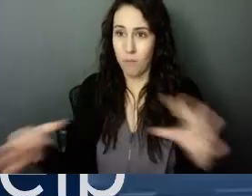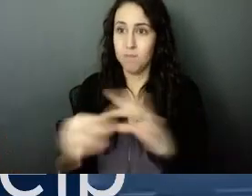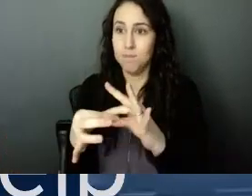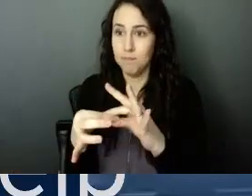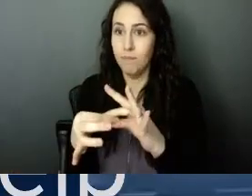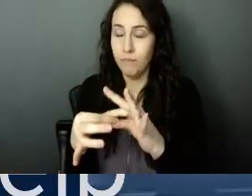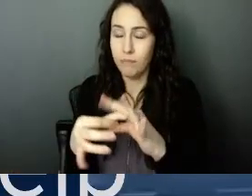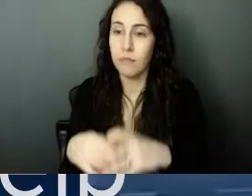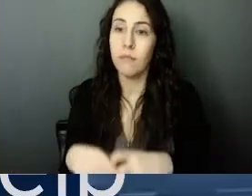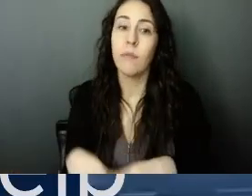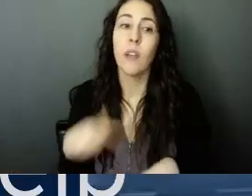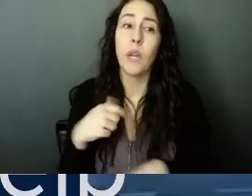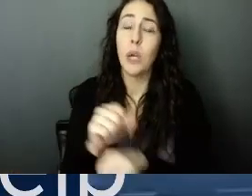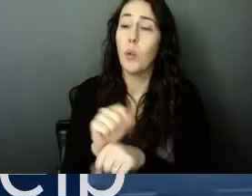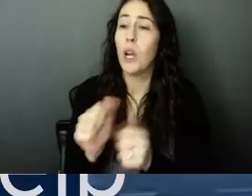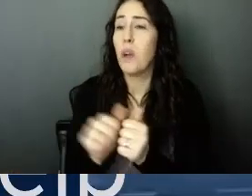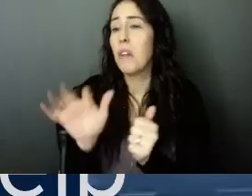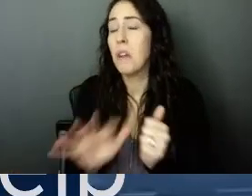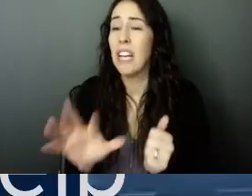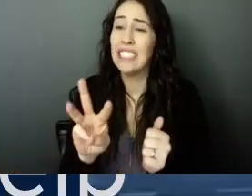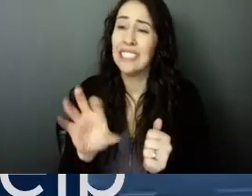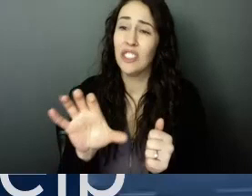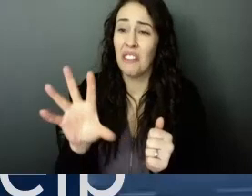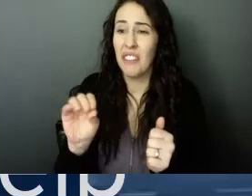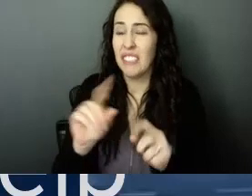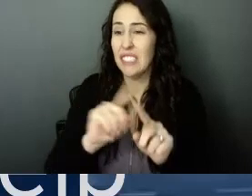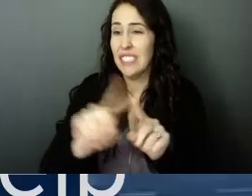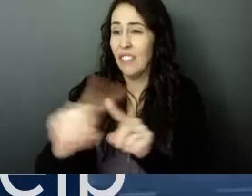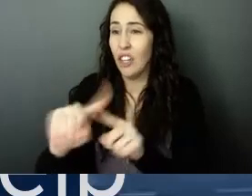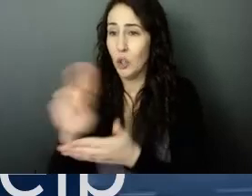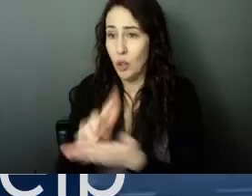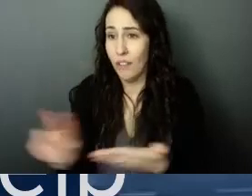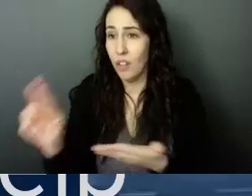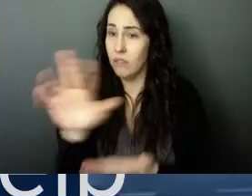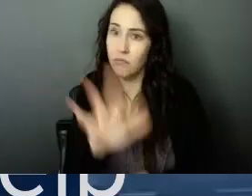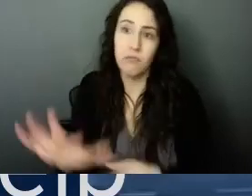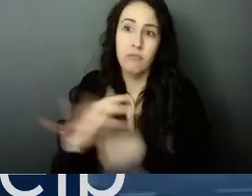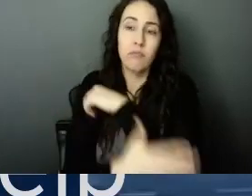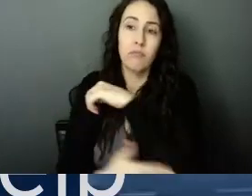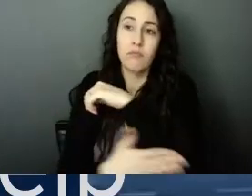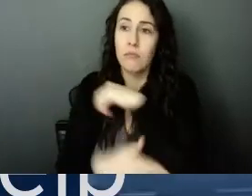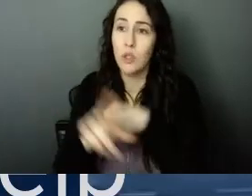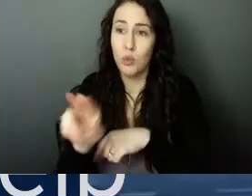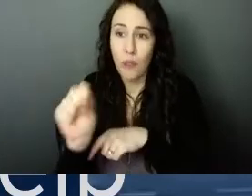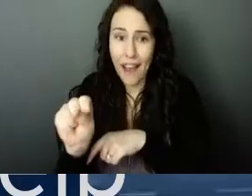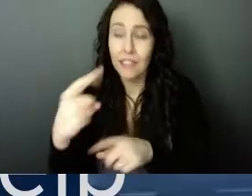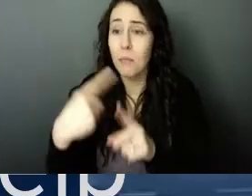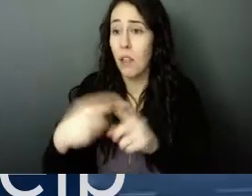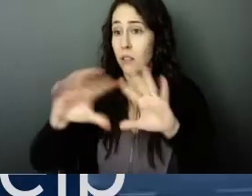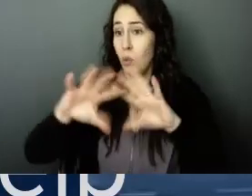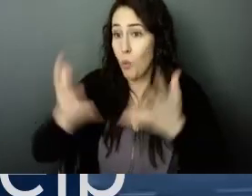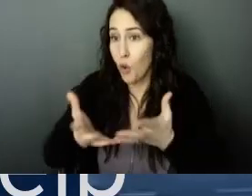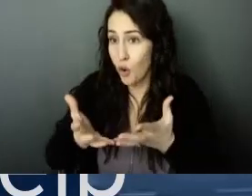We work with about 650 different universities across the United States as well as globally, and we're continuing to